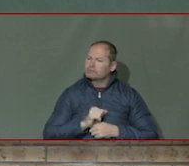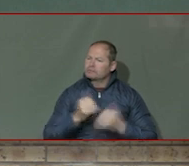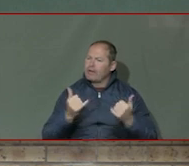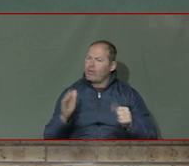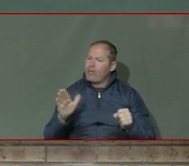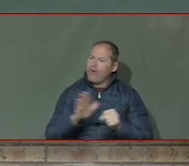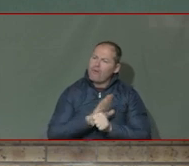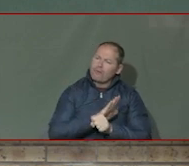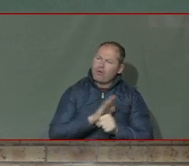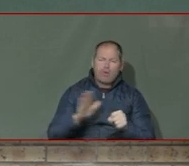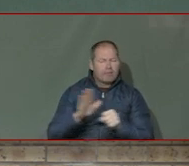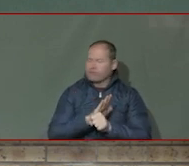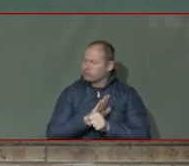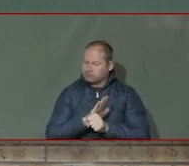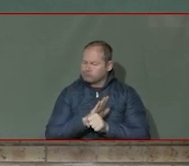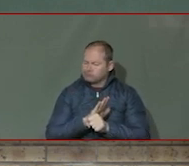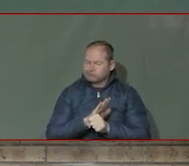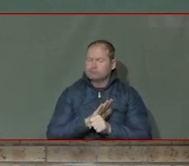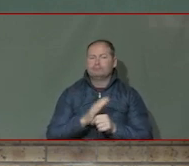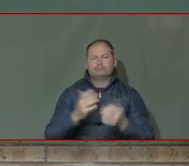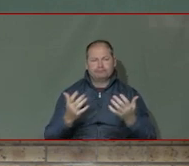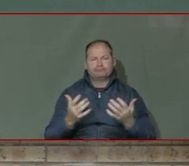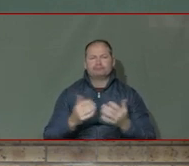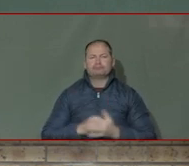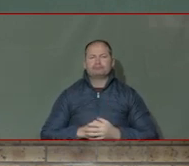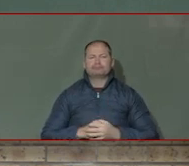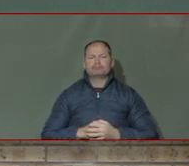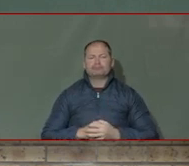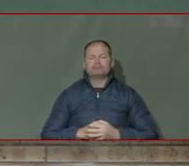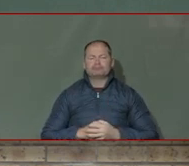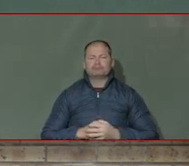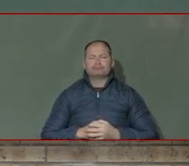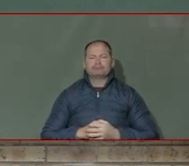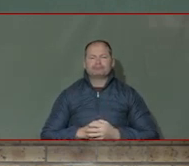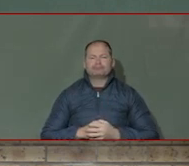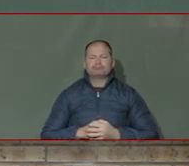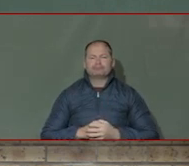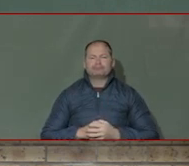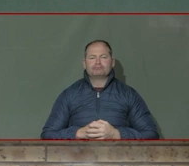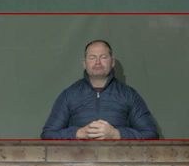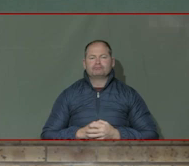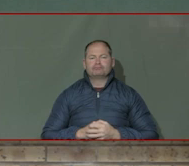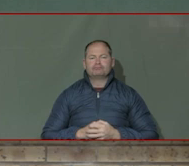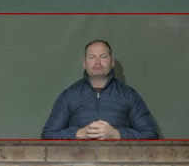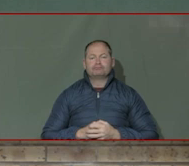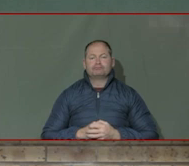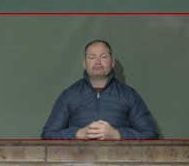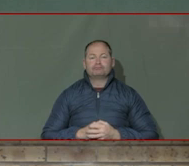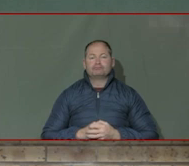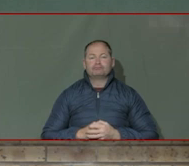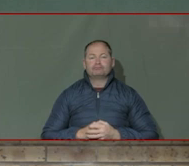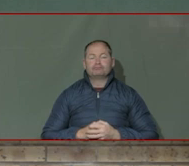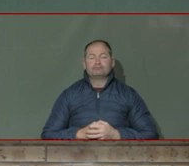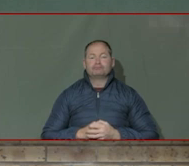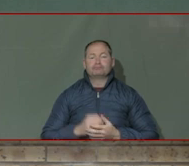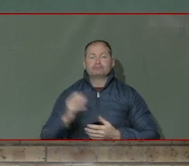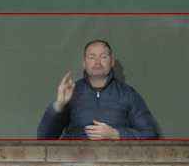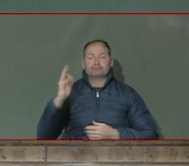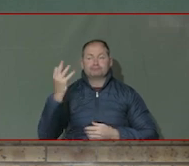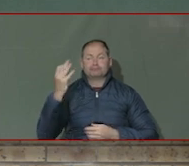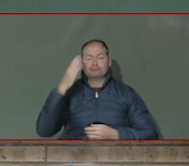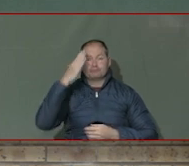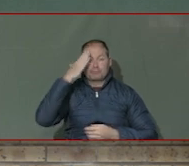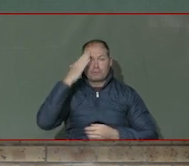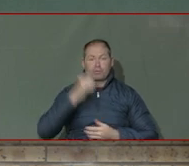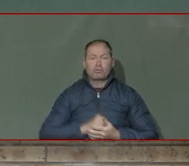dealing with incomplete dominance. And then the one you also need to know for the 7th of May is